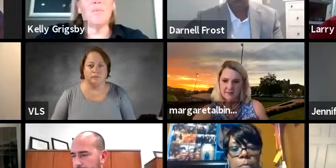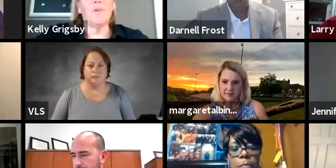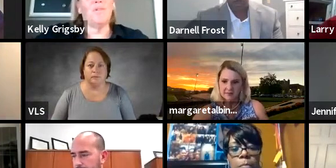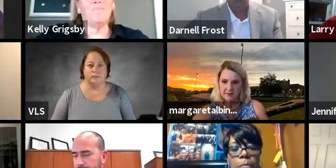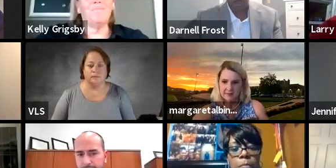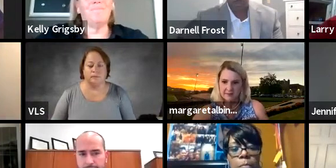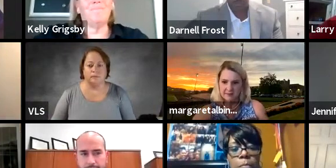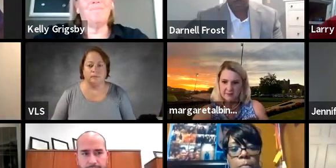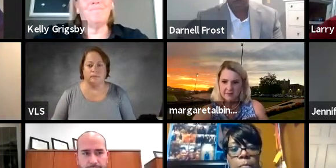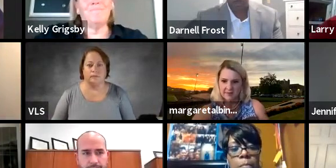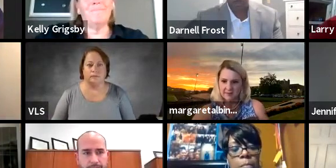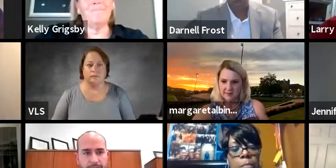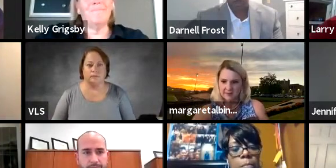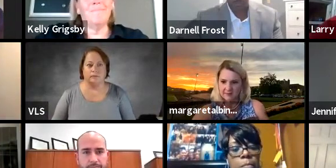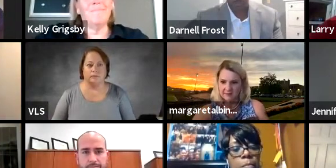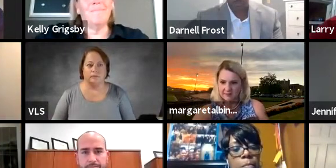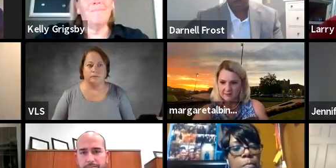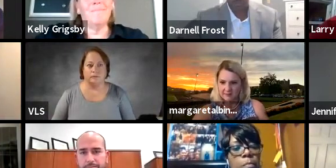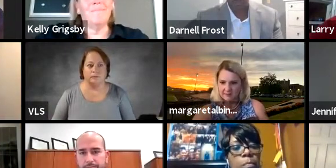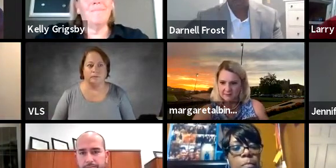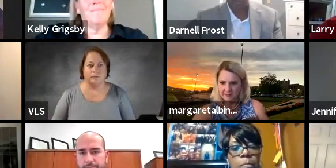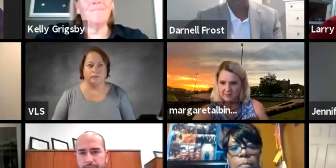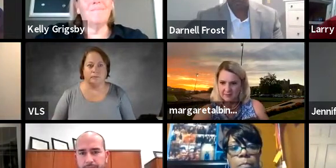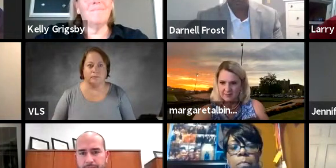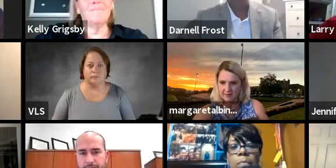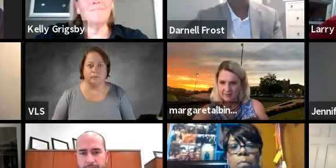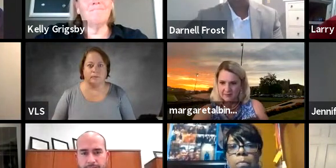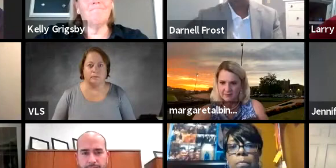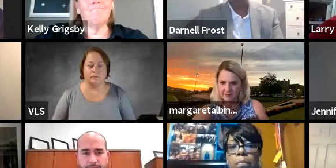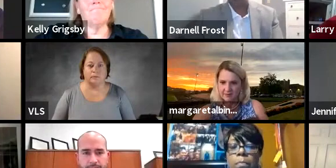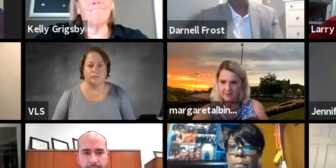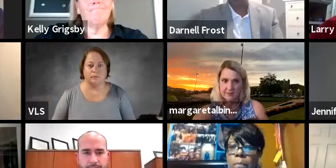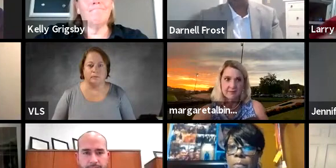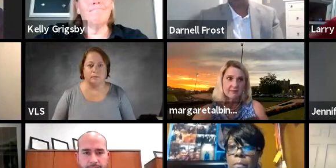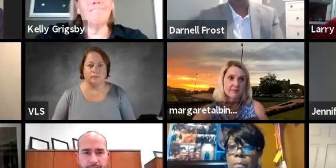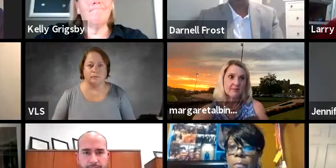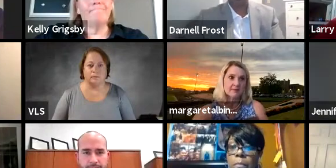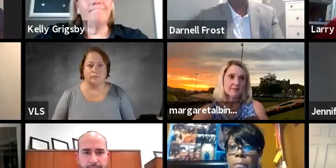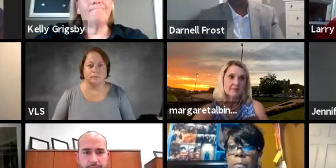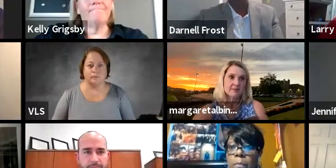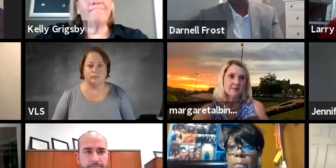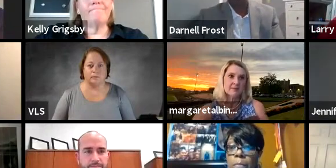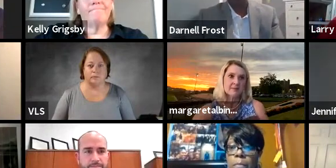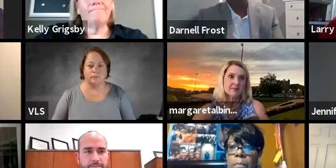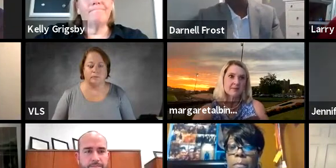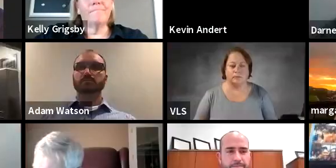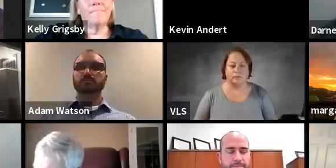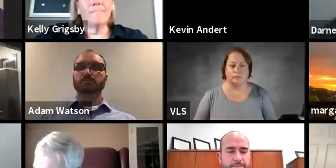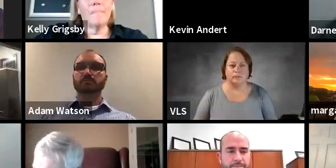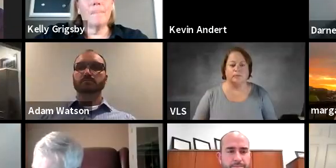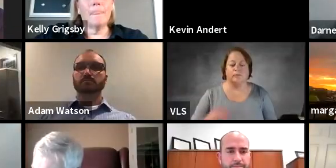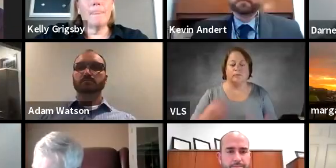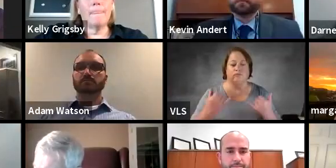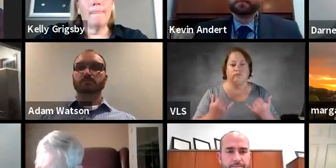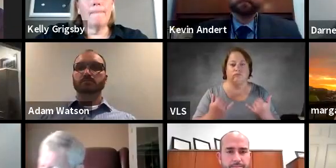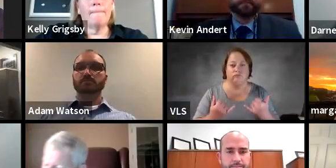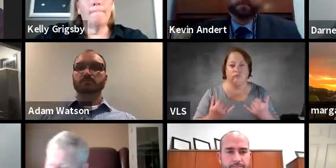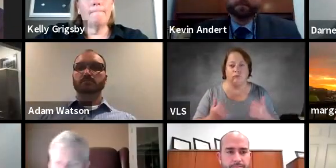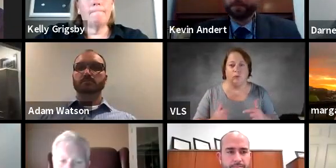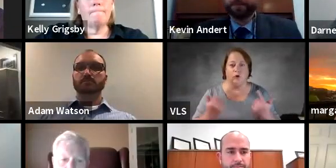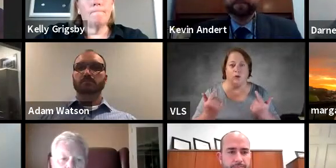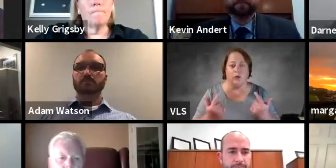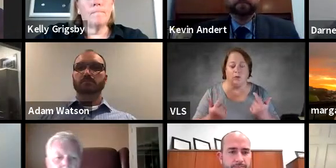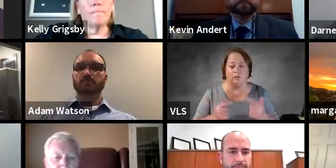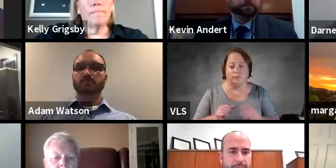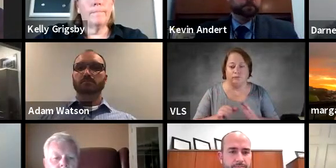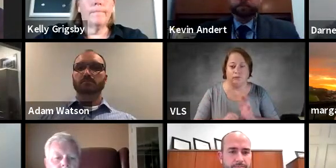Okay, we are going live out on YouTube currently. If you can throughout the meeting, if you do not need to have your